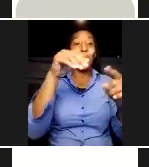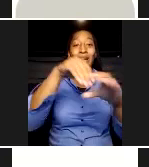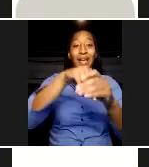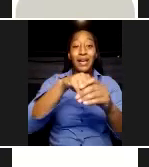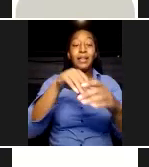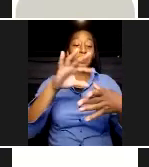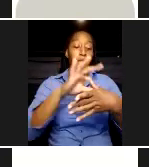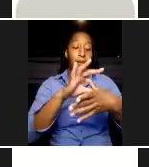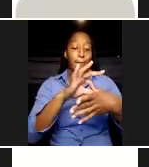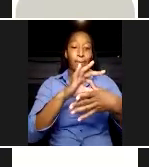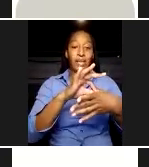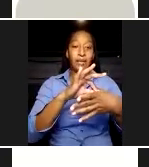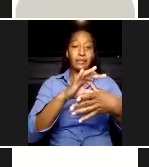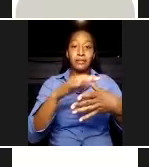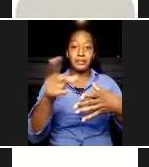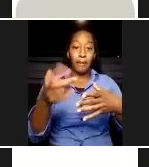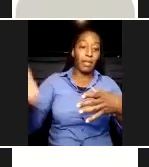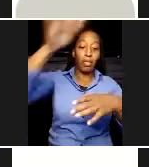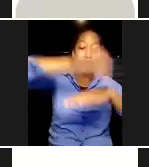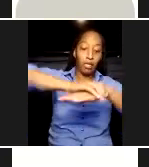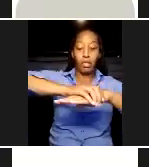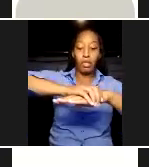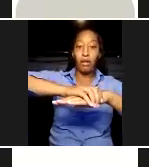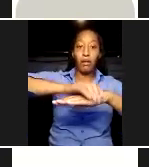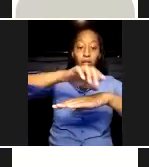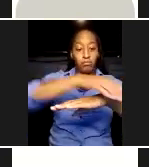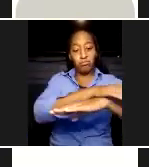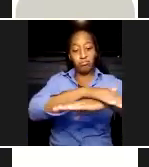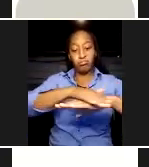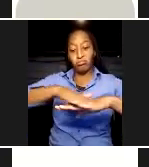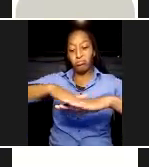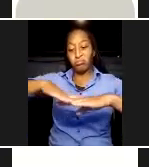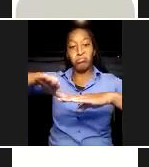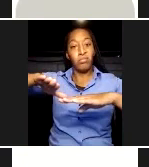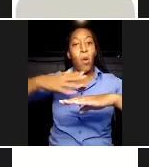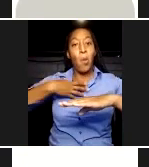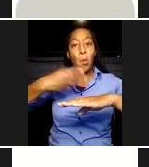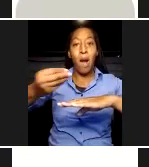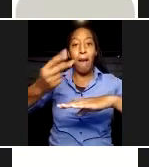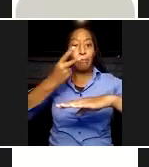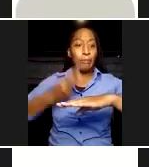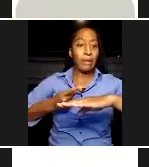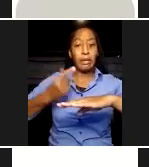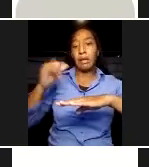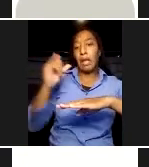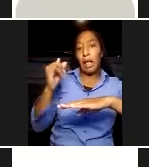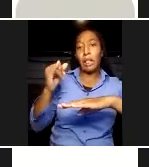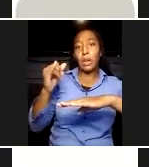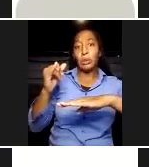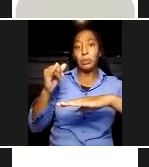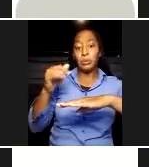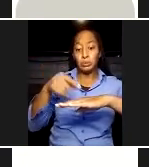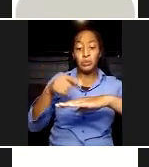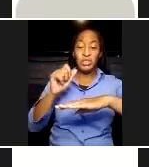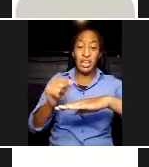on this like styrofoam looking tray. It might be pink or yellow or white. You can use that. Just make sure you sanitize it. I